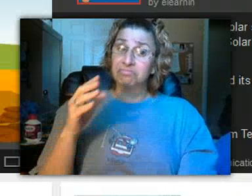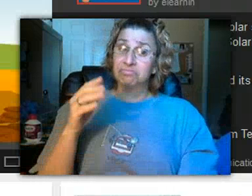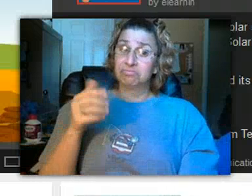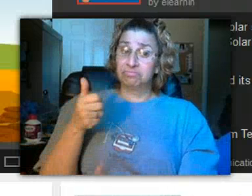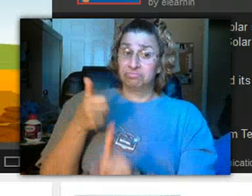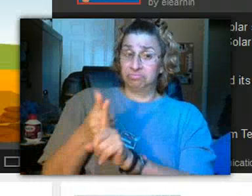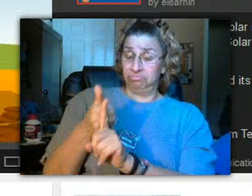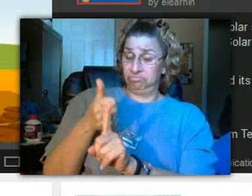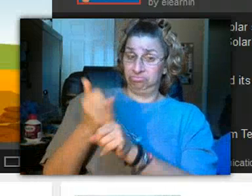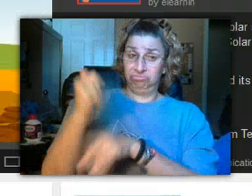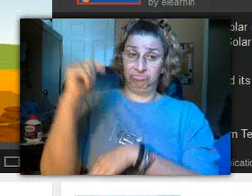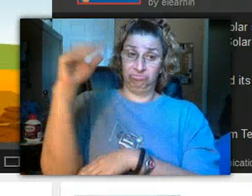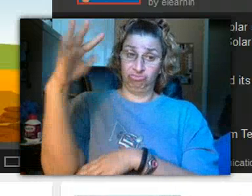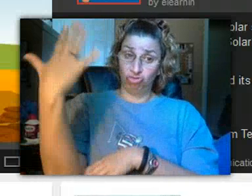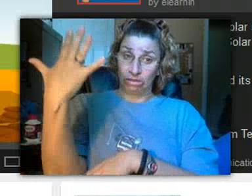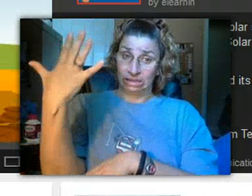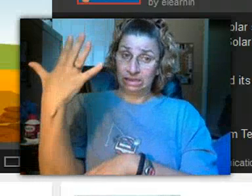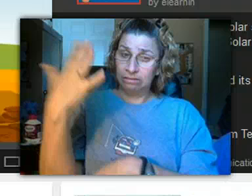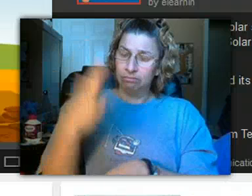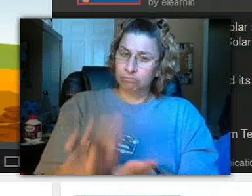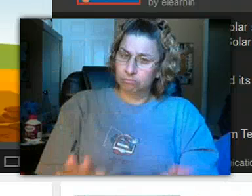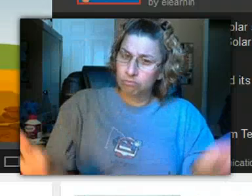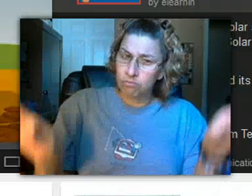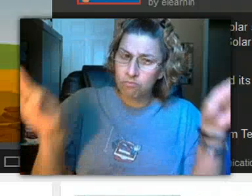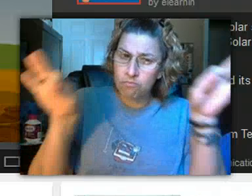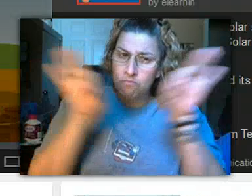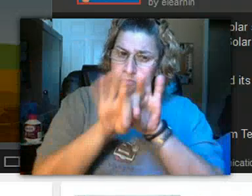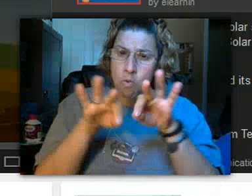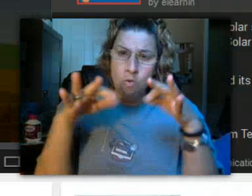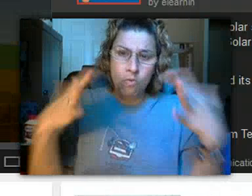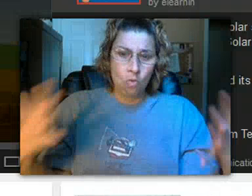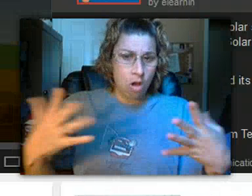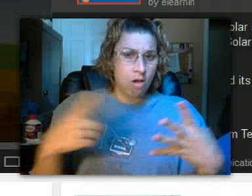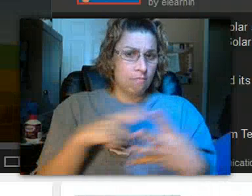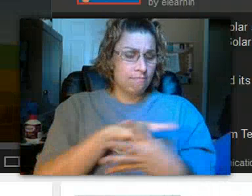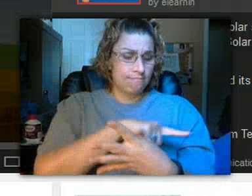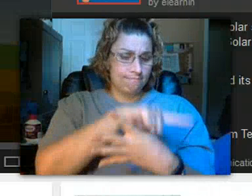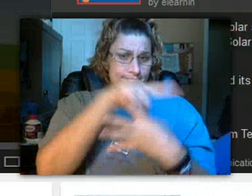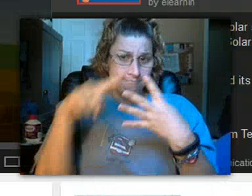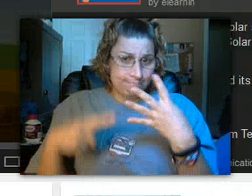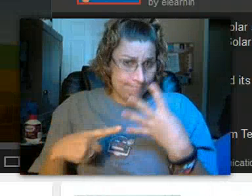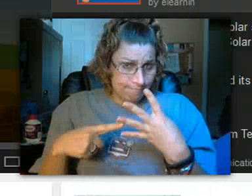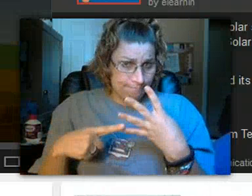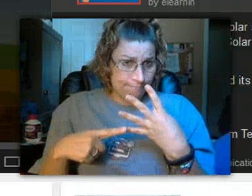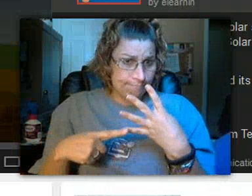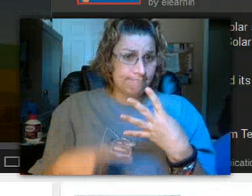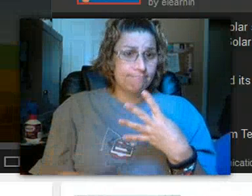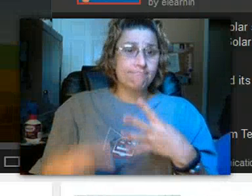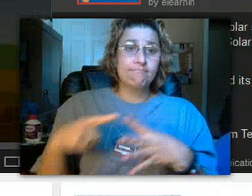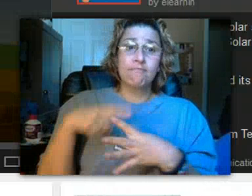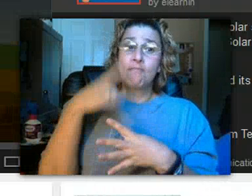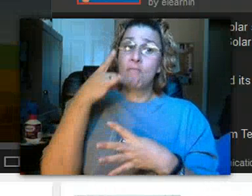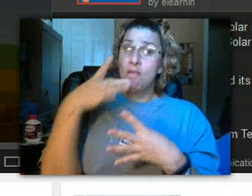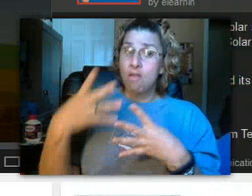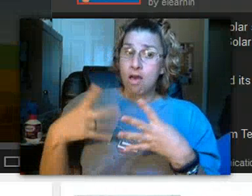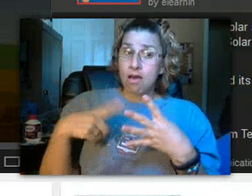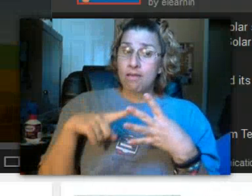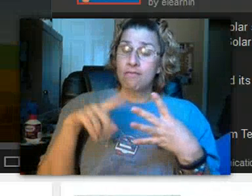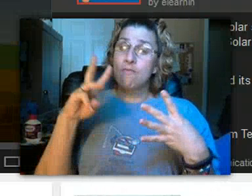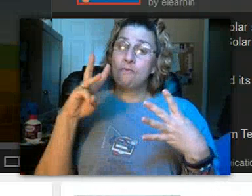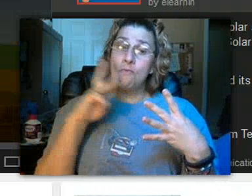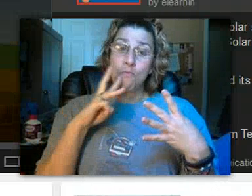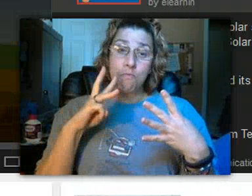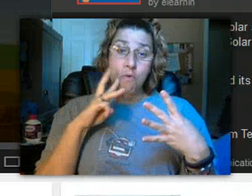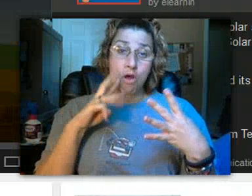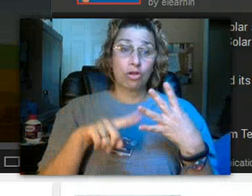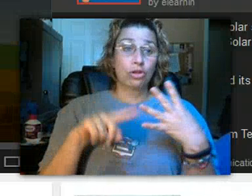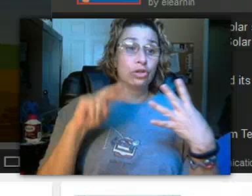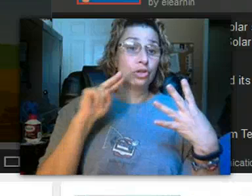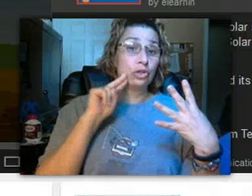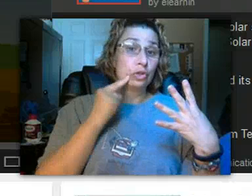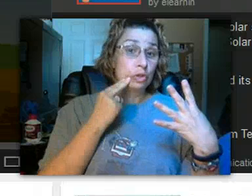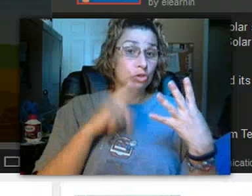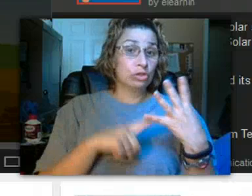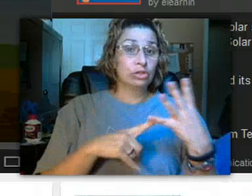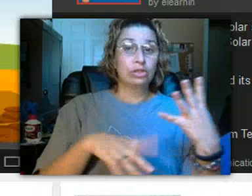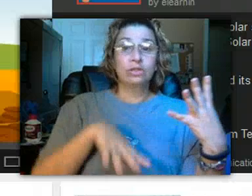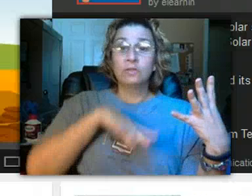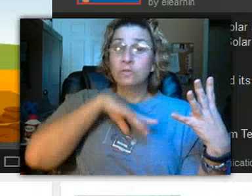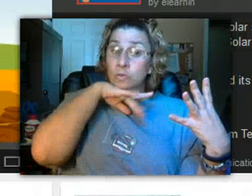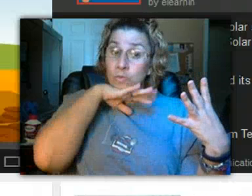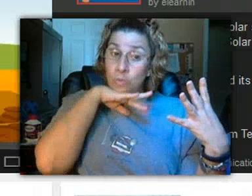food, plants also need some essential factors, including light, water, nutrients, soil,